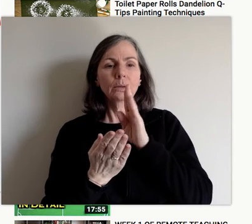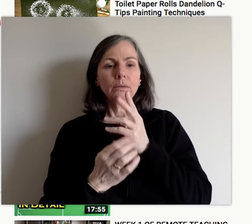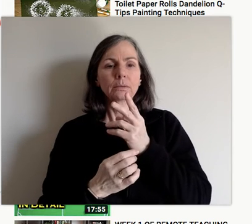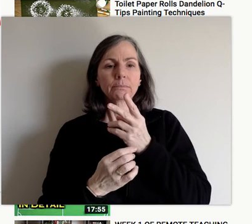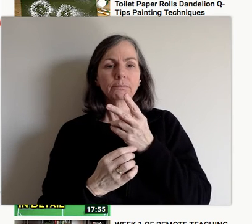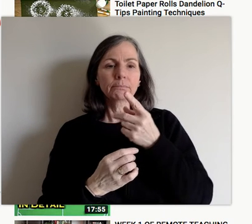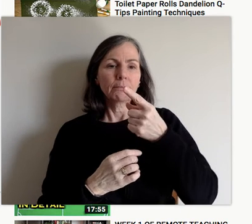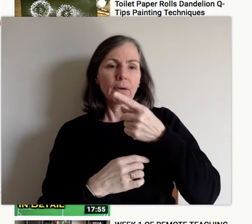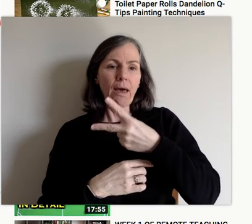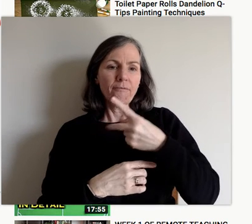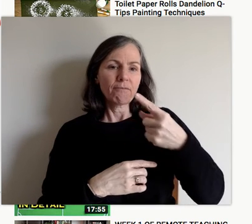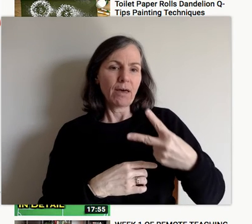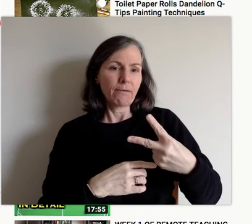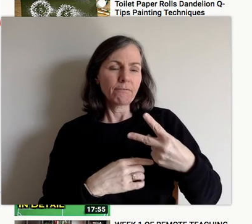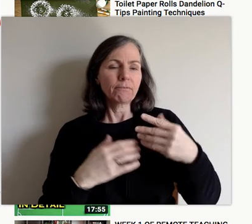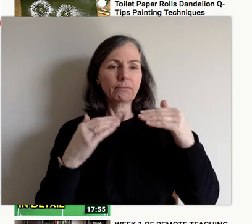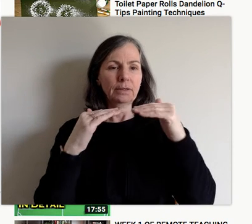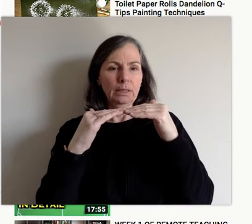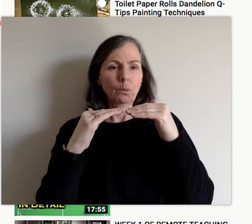parts.